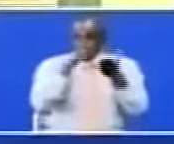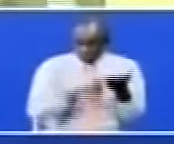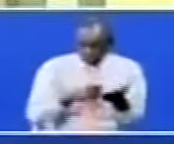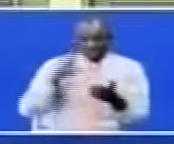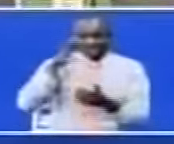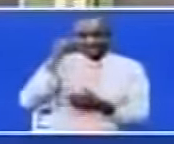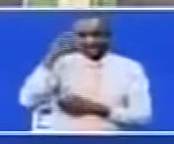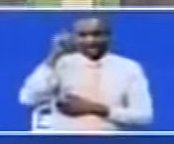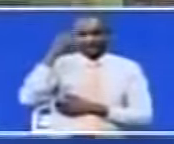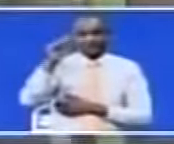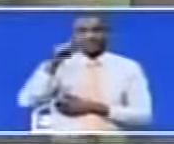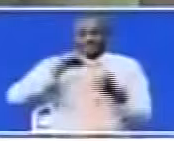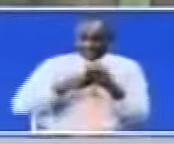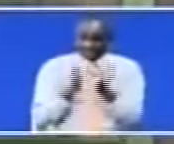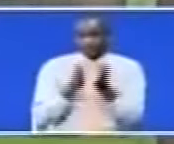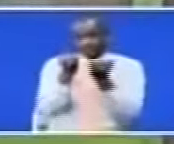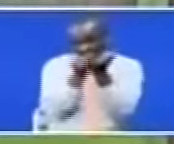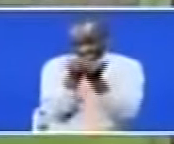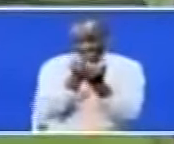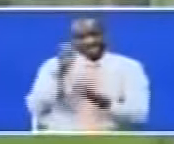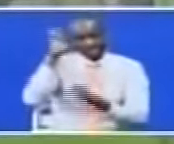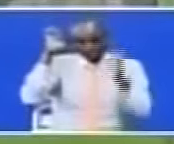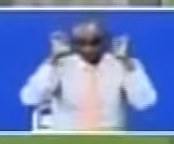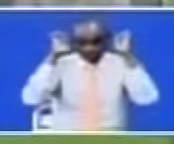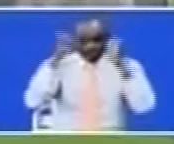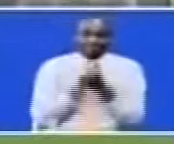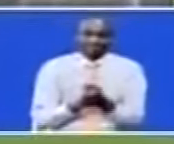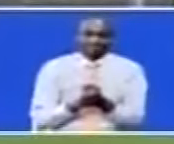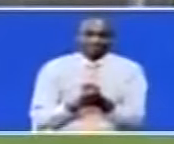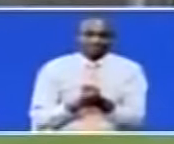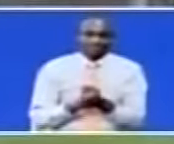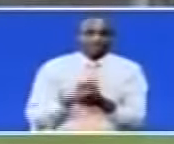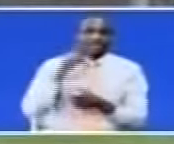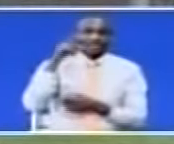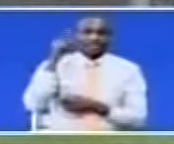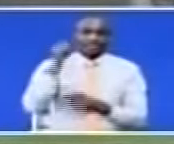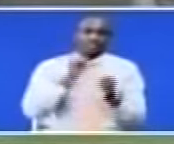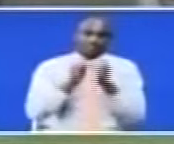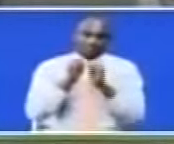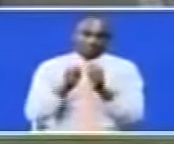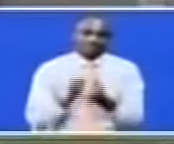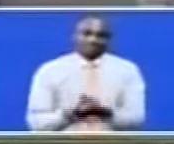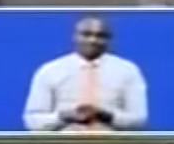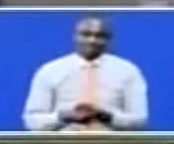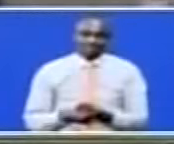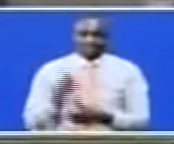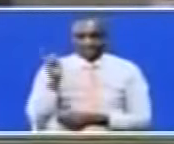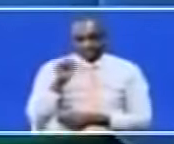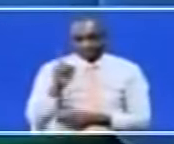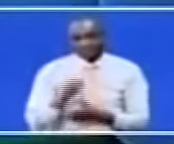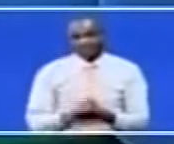CECAFA Senior Challenge, which begins on Saturday in Ethiopia. Abula Ahmed, KTN Sports,